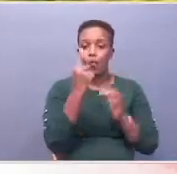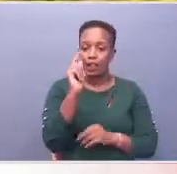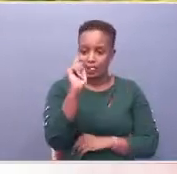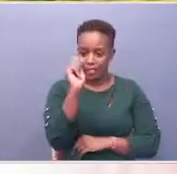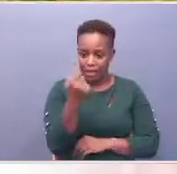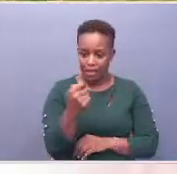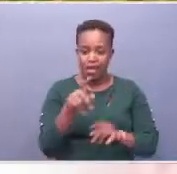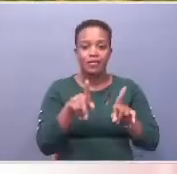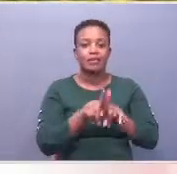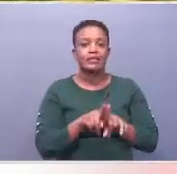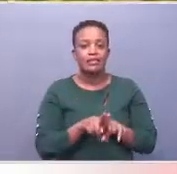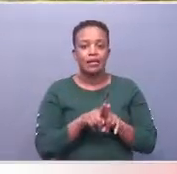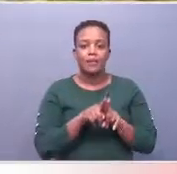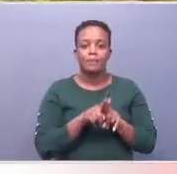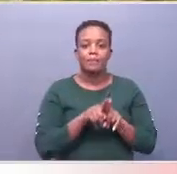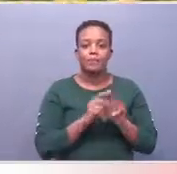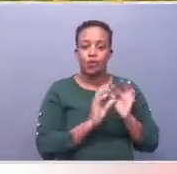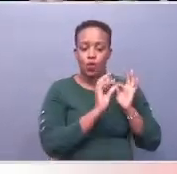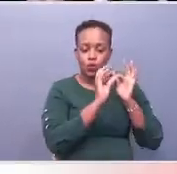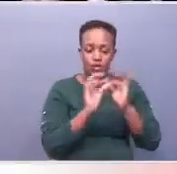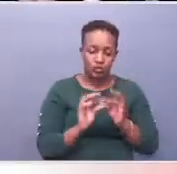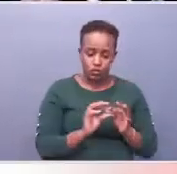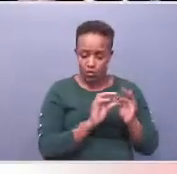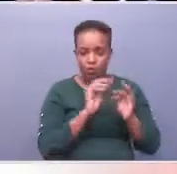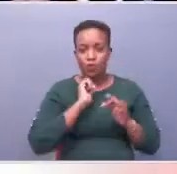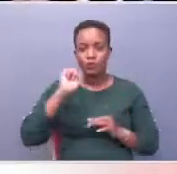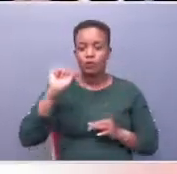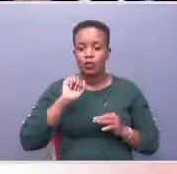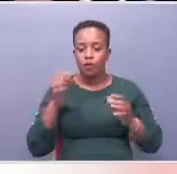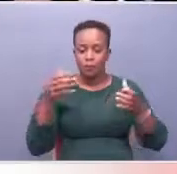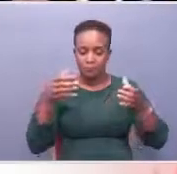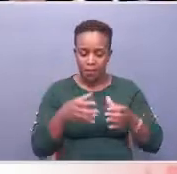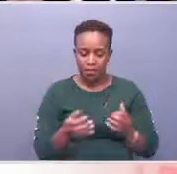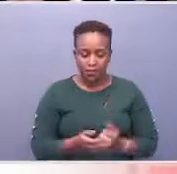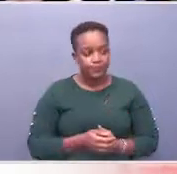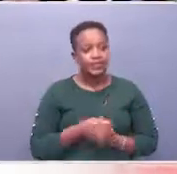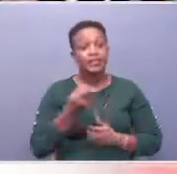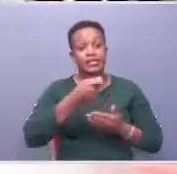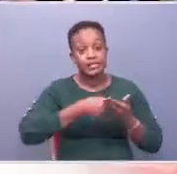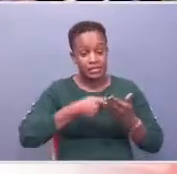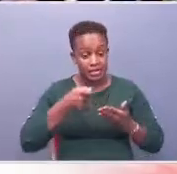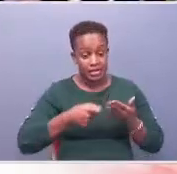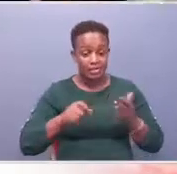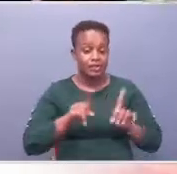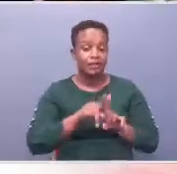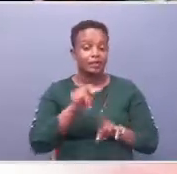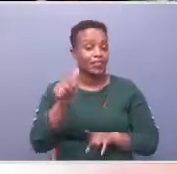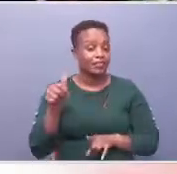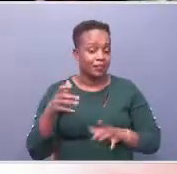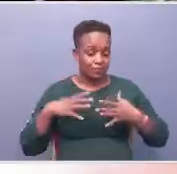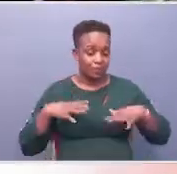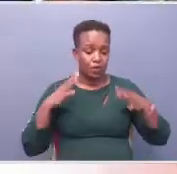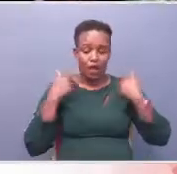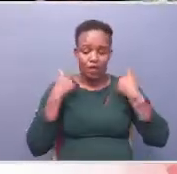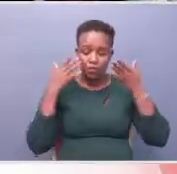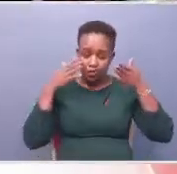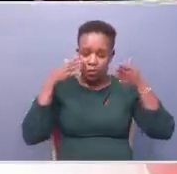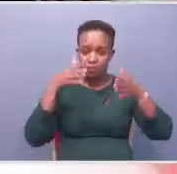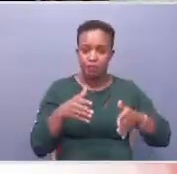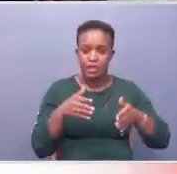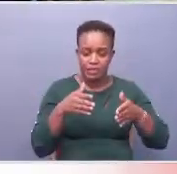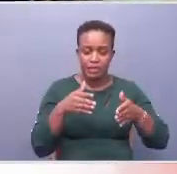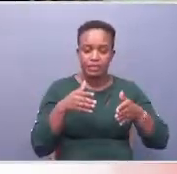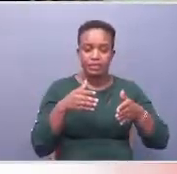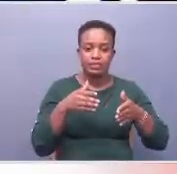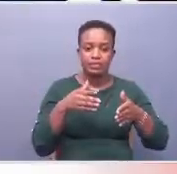as a political, as a coalition political party. The secretaries of the various parties also signed a commitment document to support